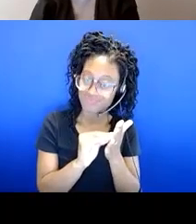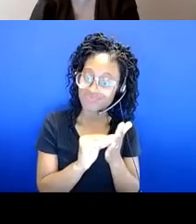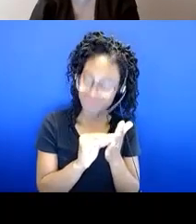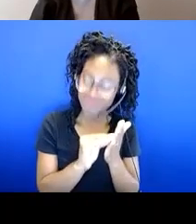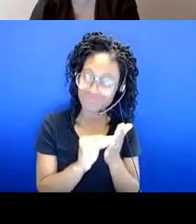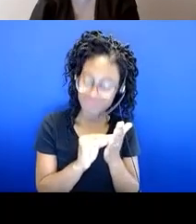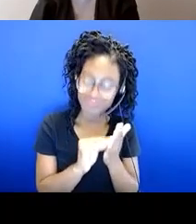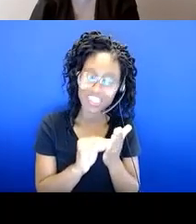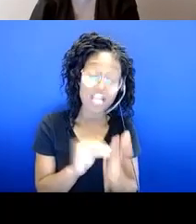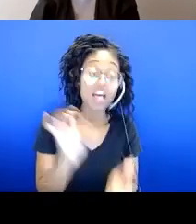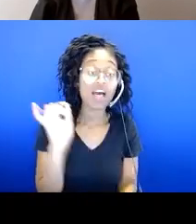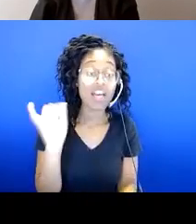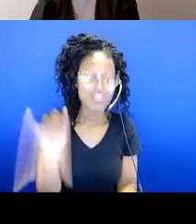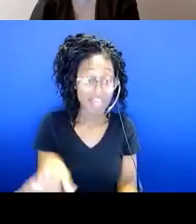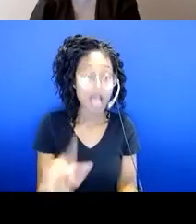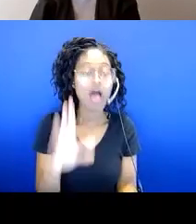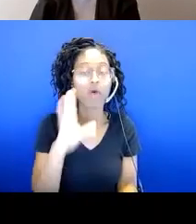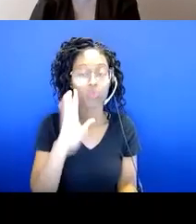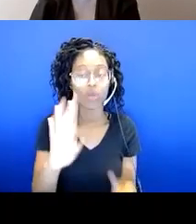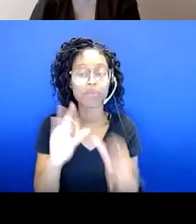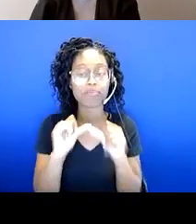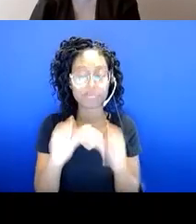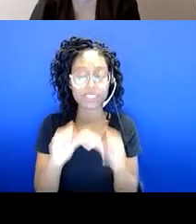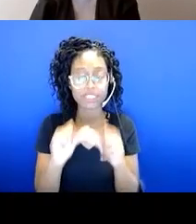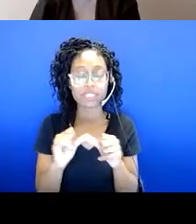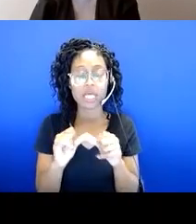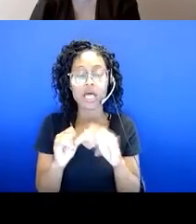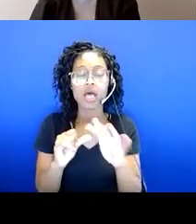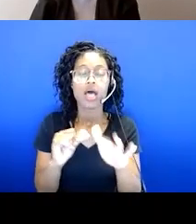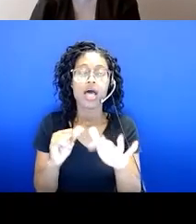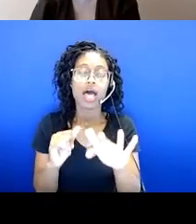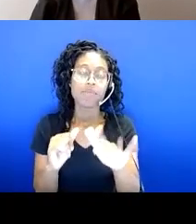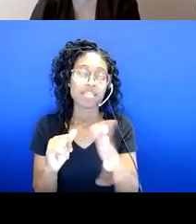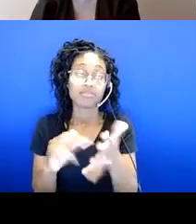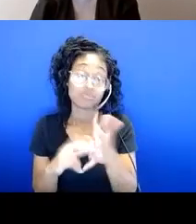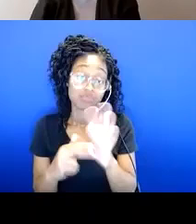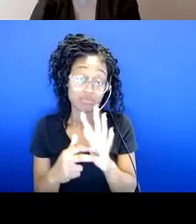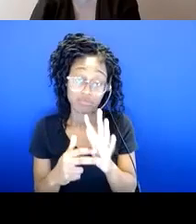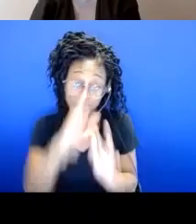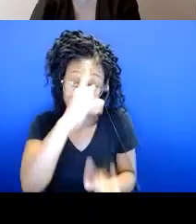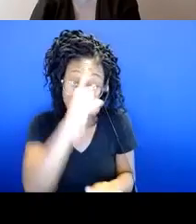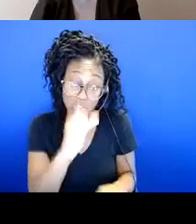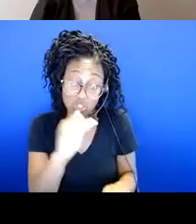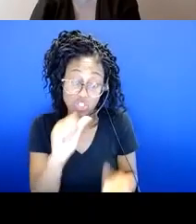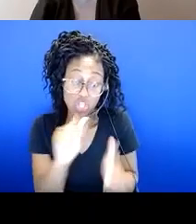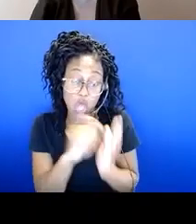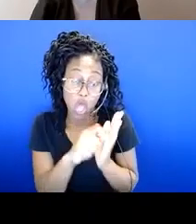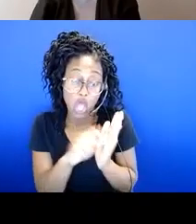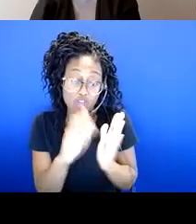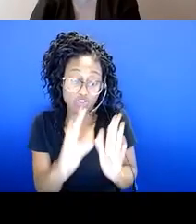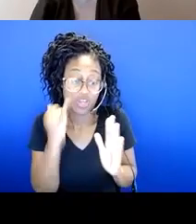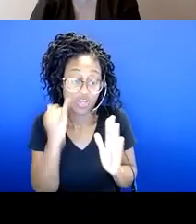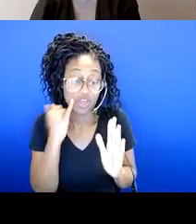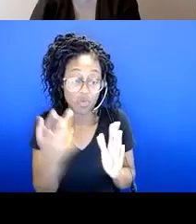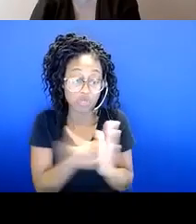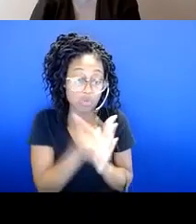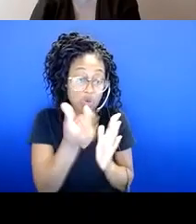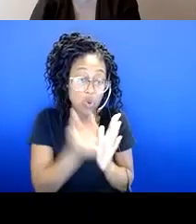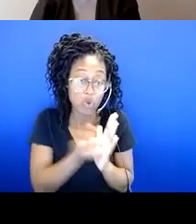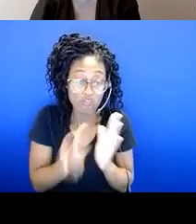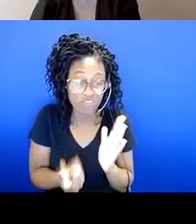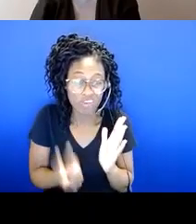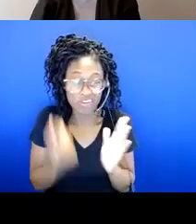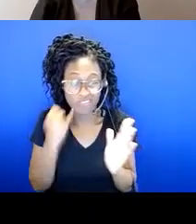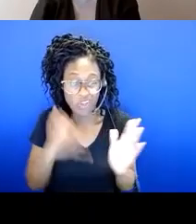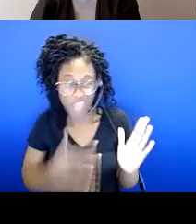and that will be persistent. It's up to the author, to deal with the comments and remove the ones that they don't